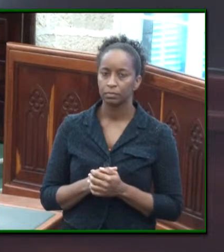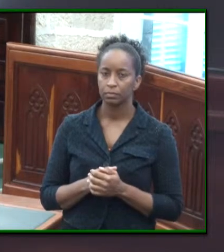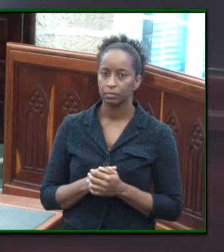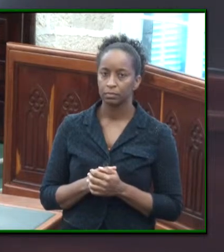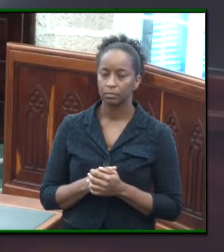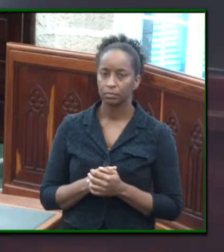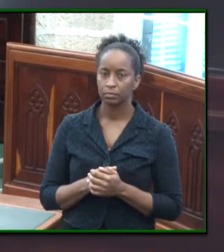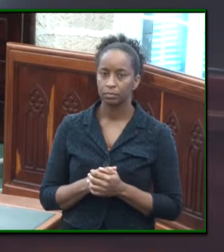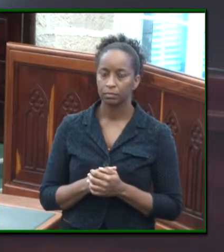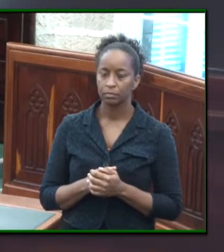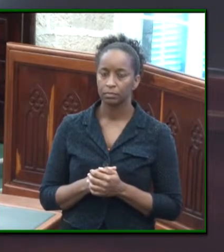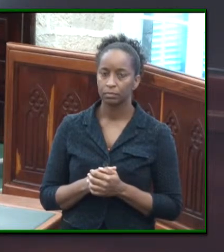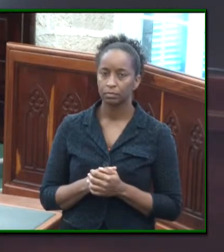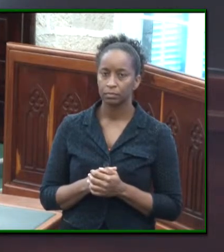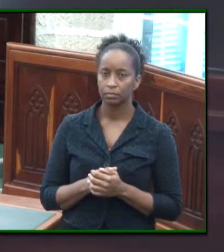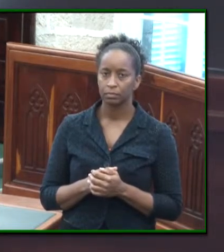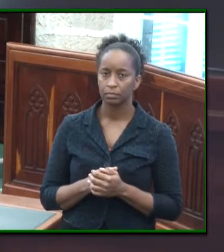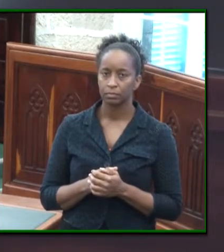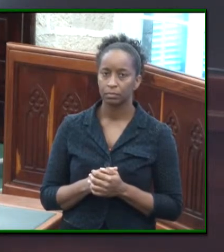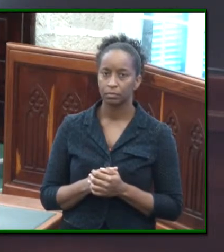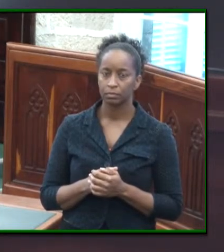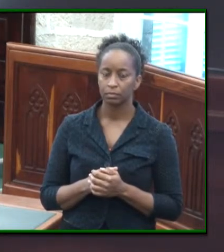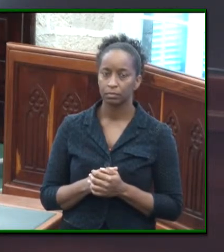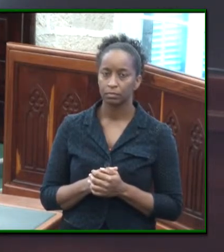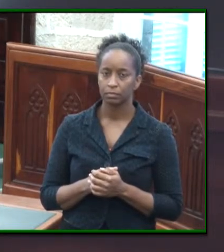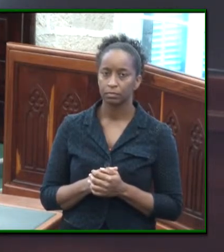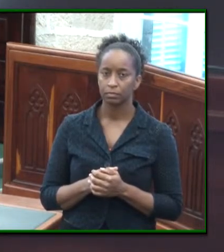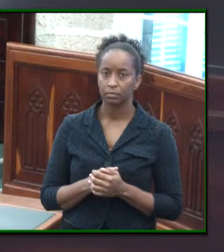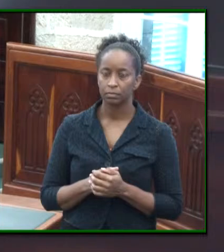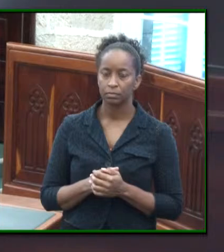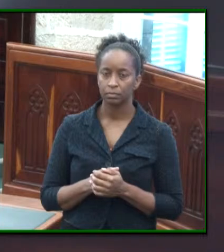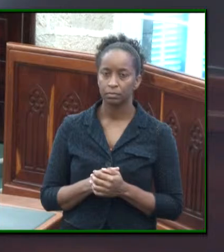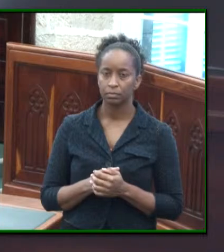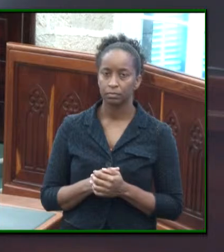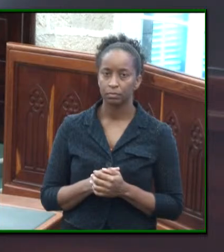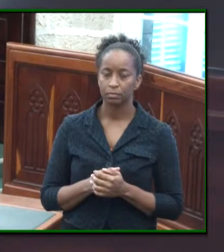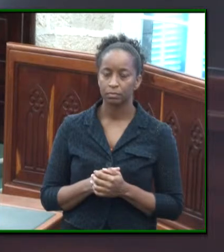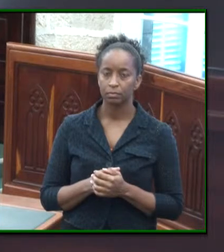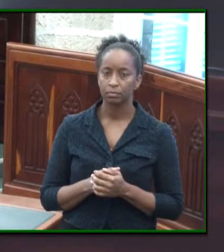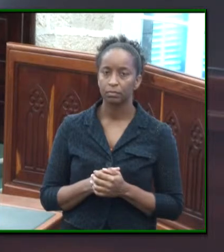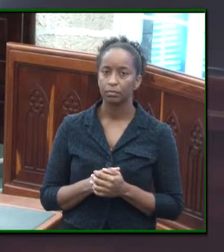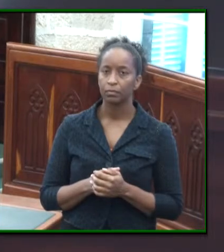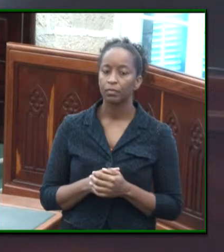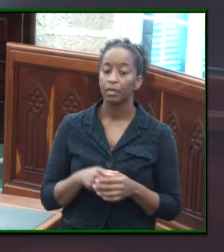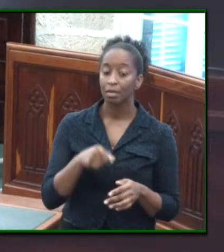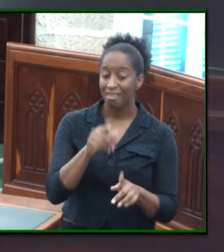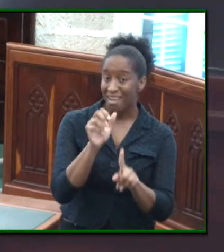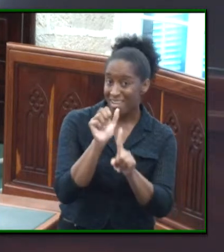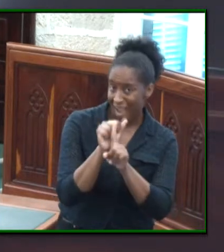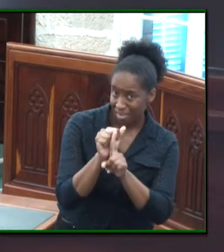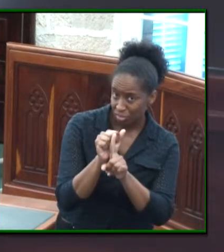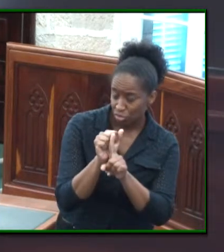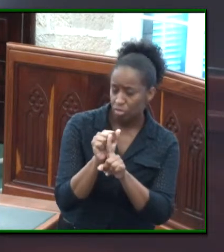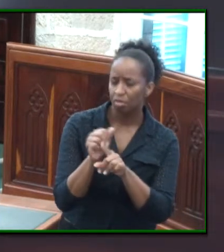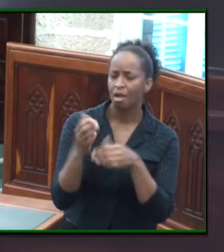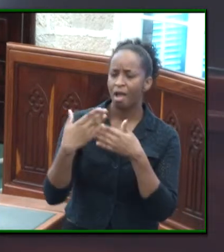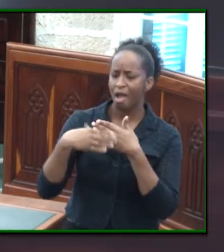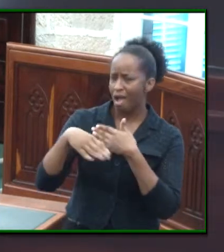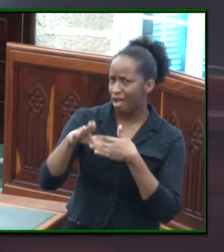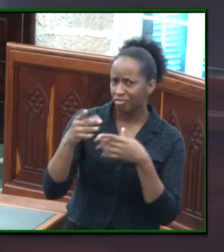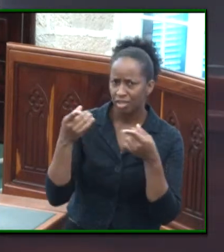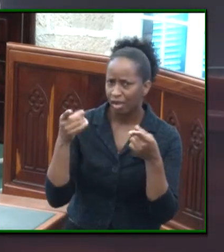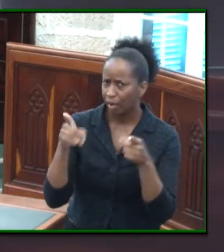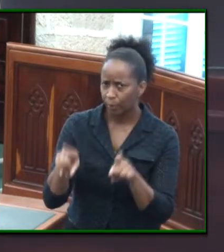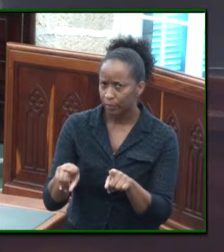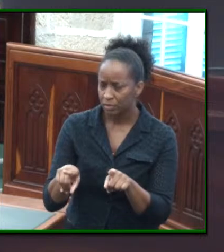bite when it comes to punishment in terms of setting examples for persons who are most